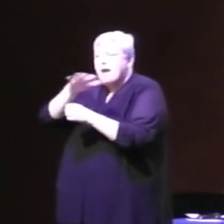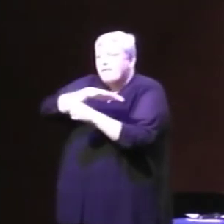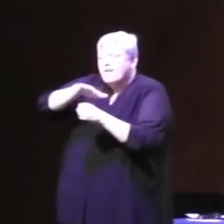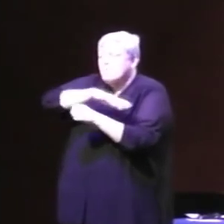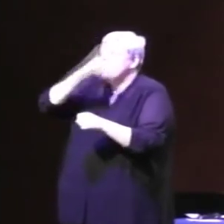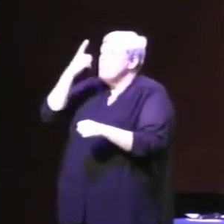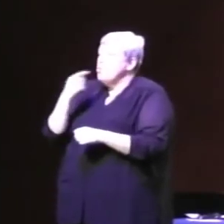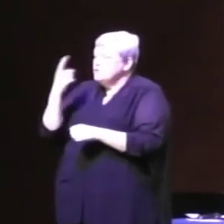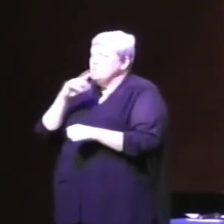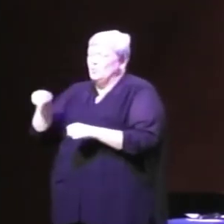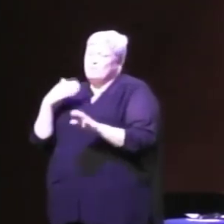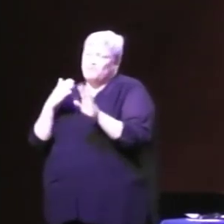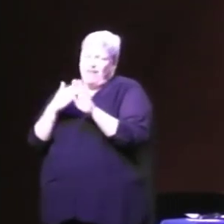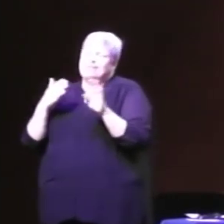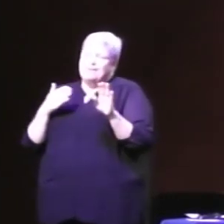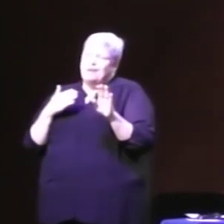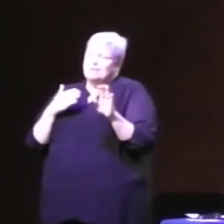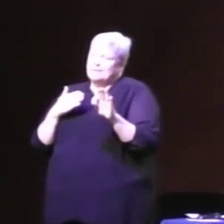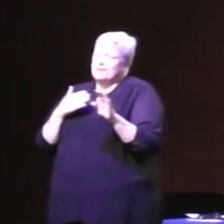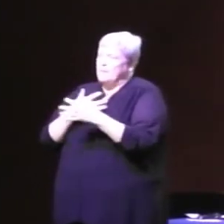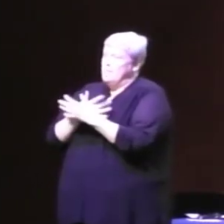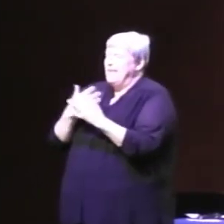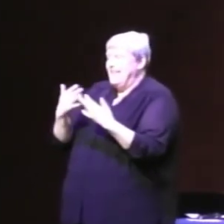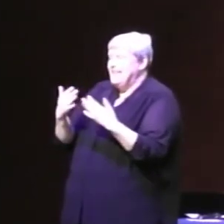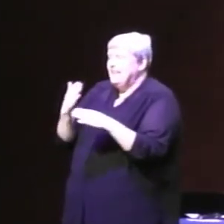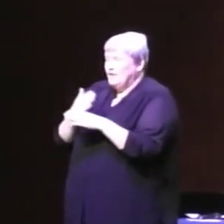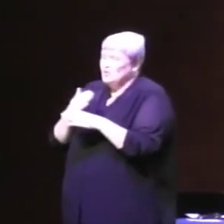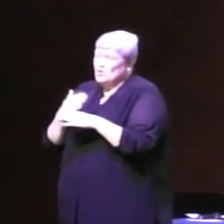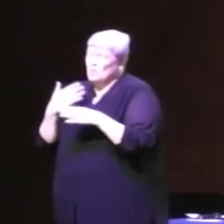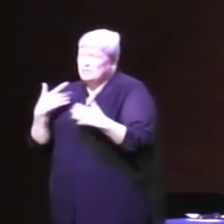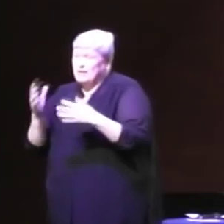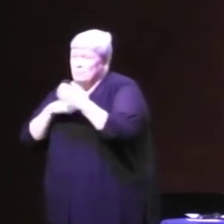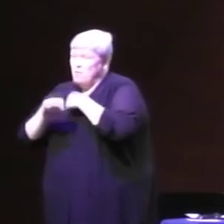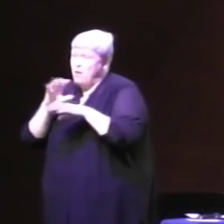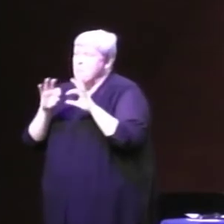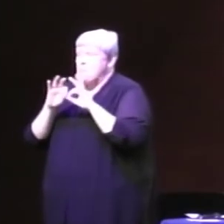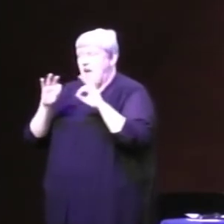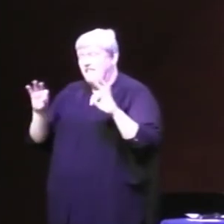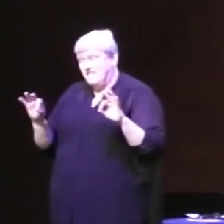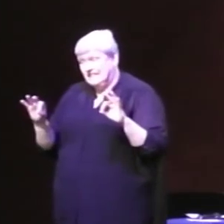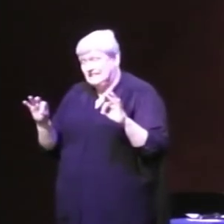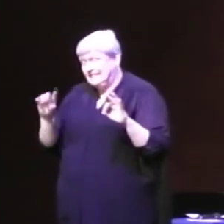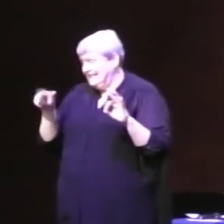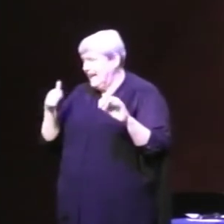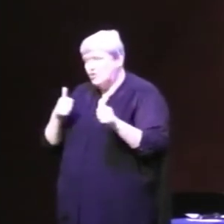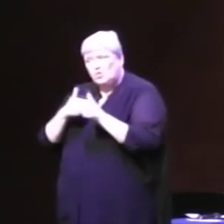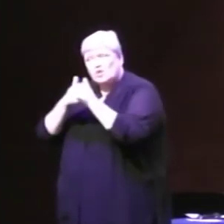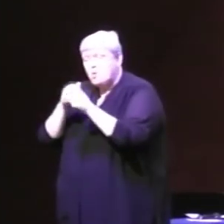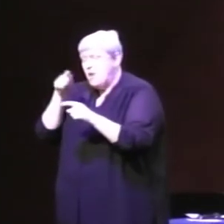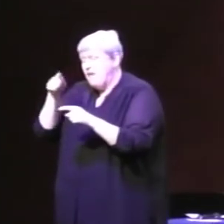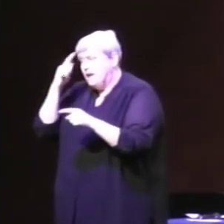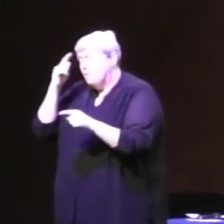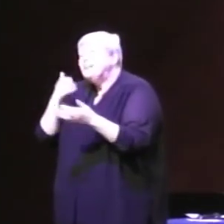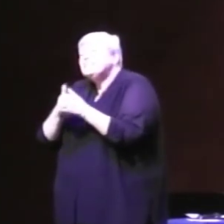recognise that many of the jobs we're talking about have been privatised, and we cannot support that. We would